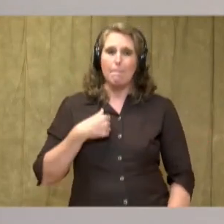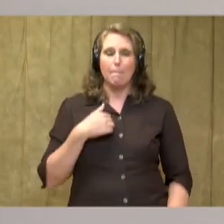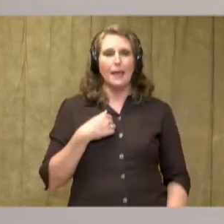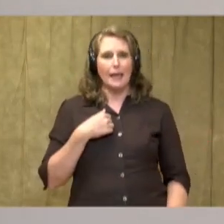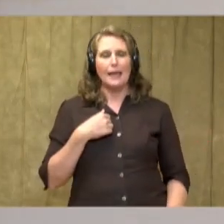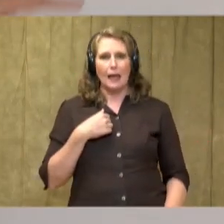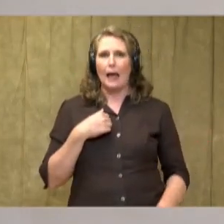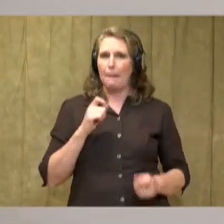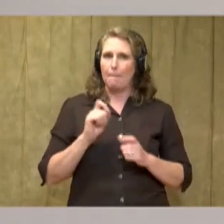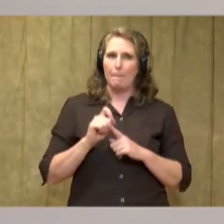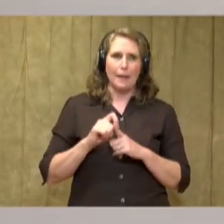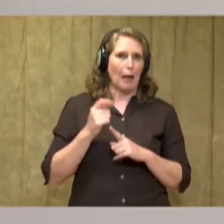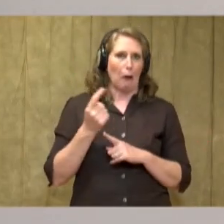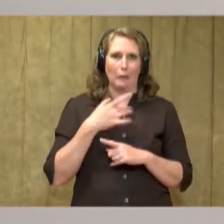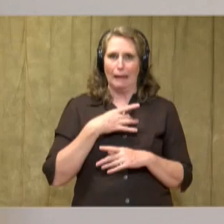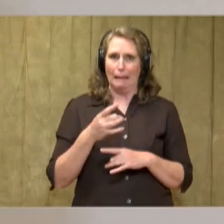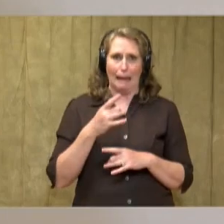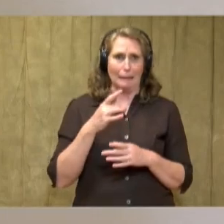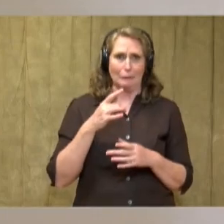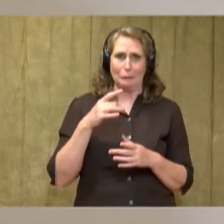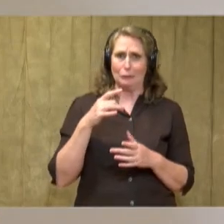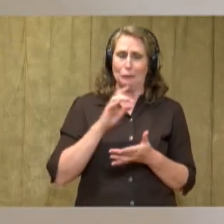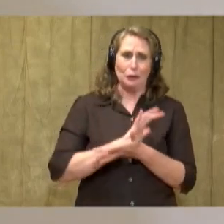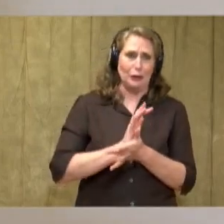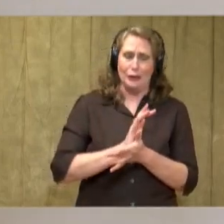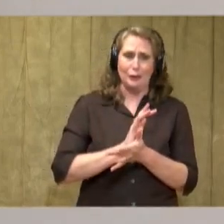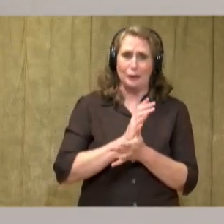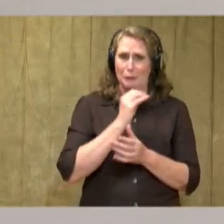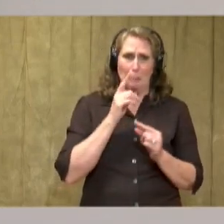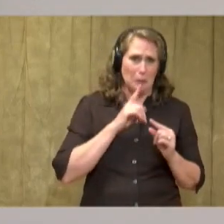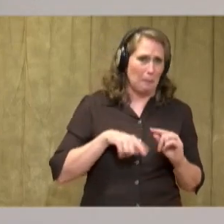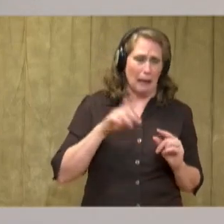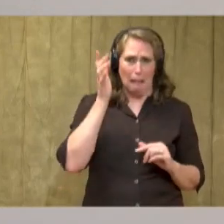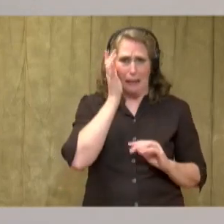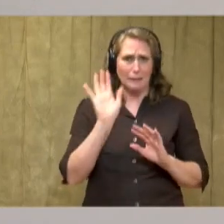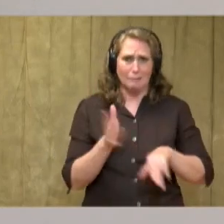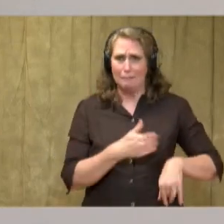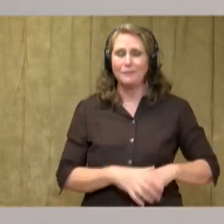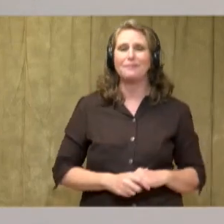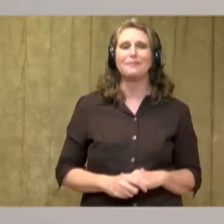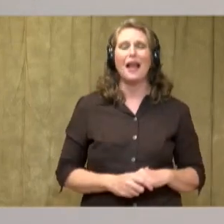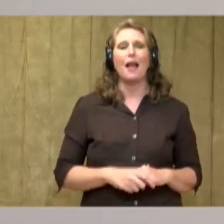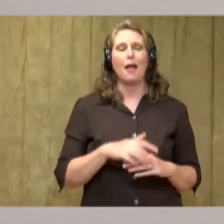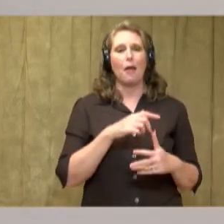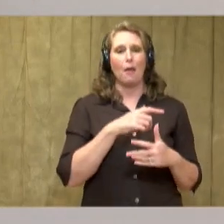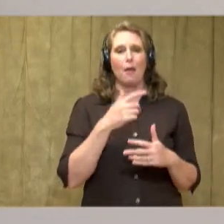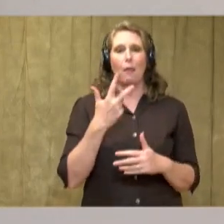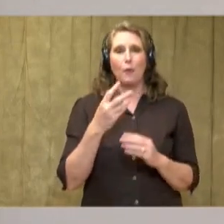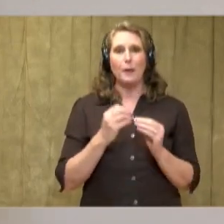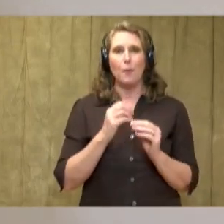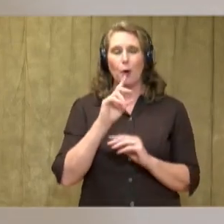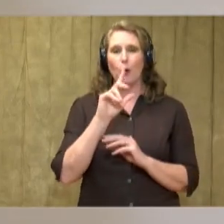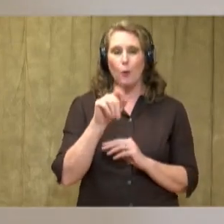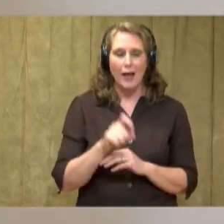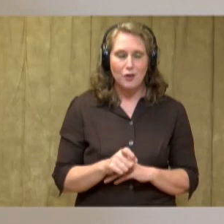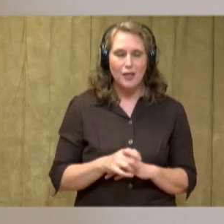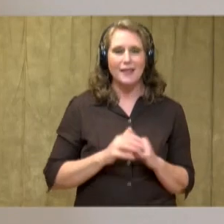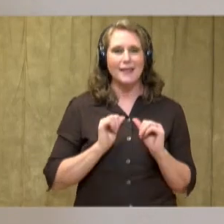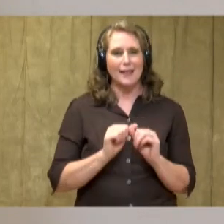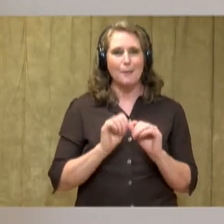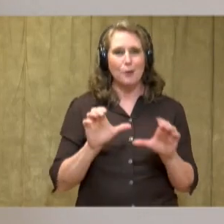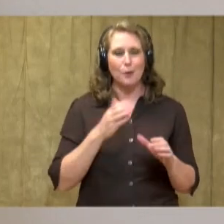of picky. I really only like cheese on my taco. All right, 3 more. Y'all are doing great. Keep up the good